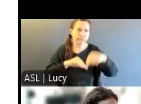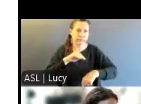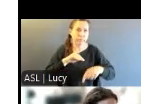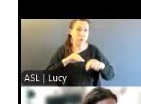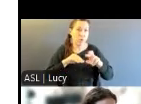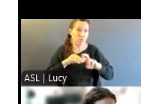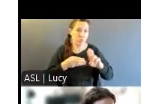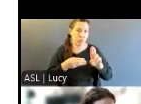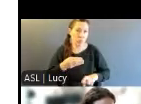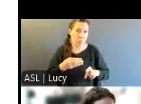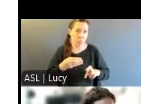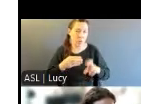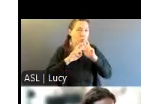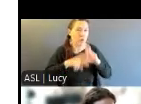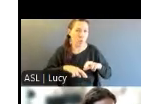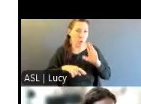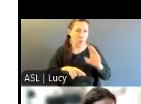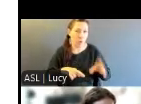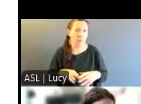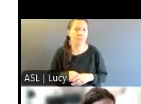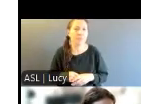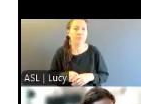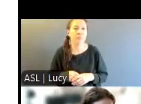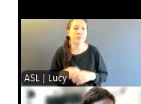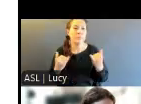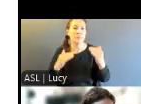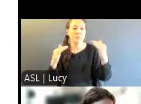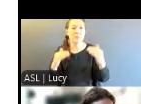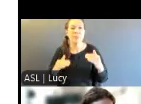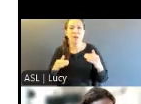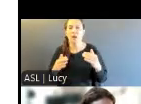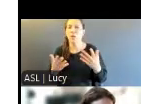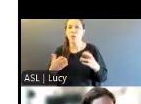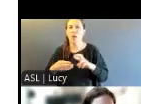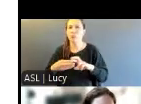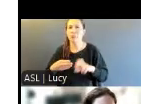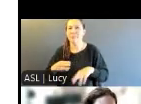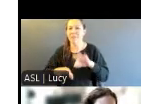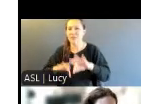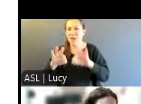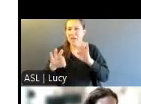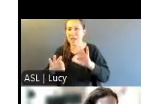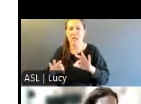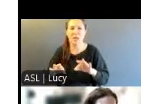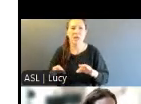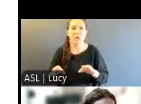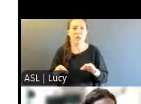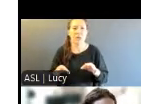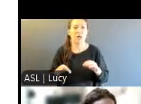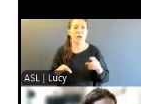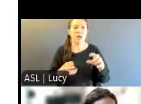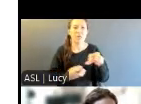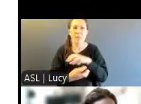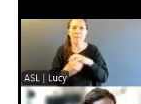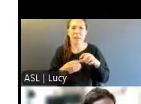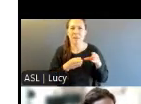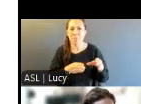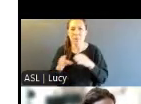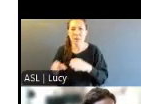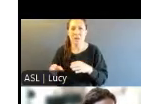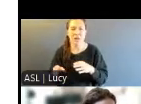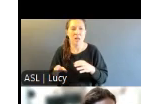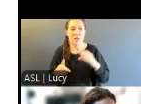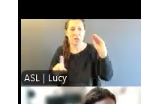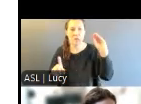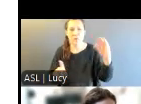So we're going to jump into findings next. In the full version of this mixed method spotlight, we present data to highlight the experiences of